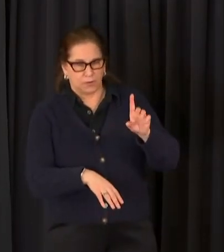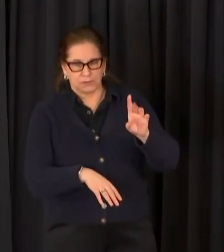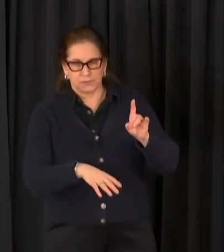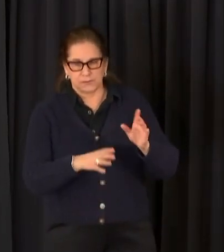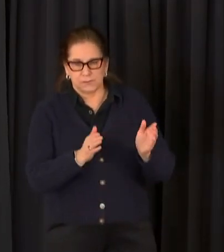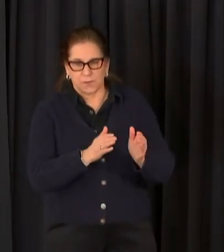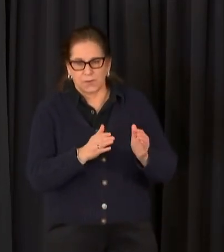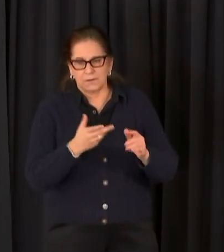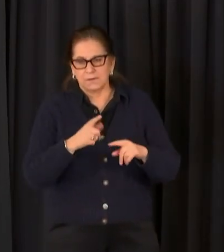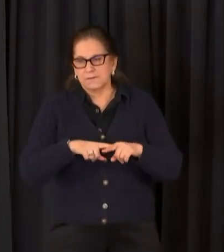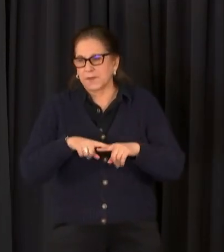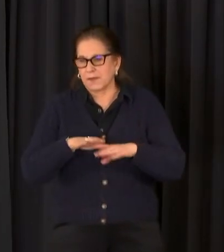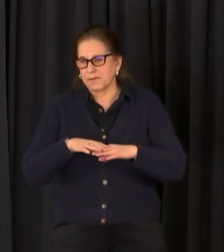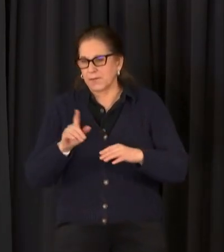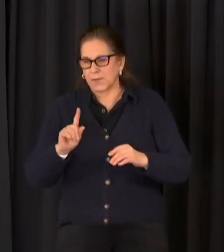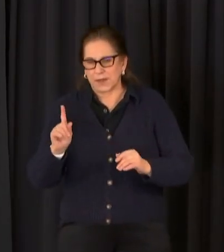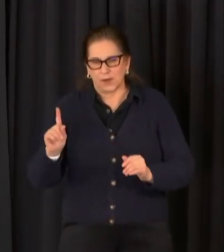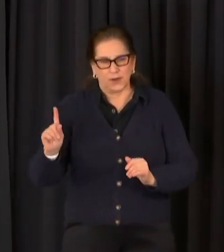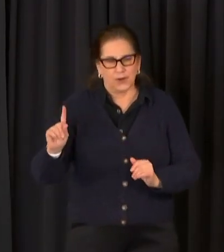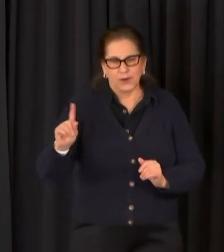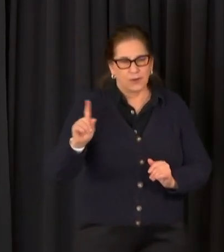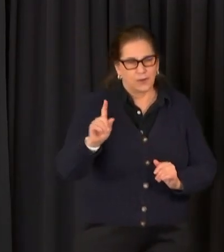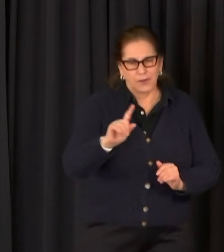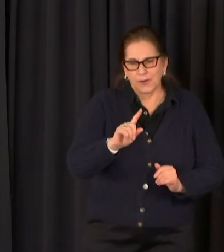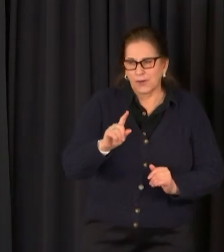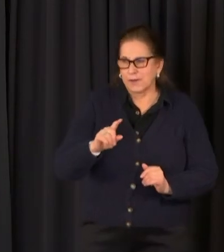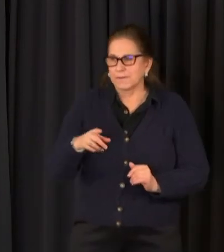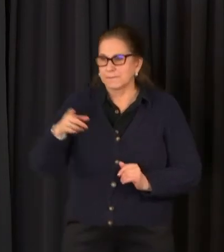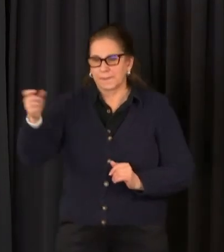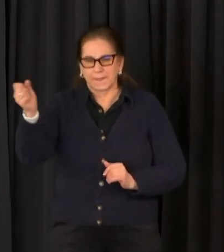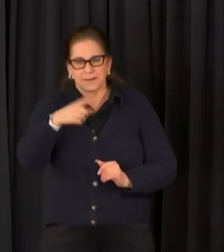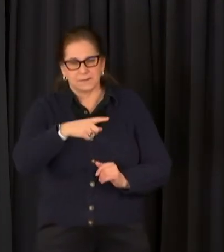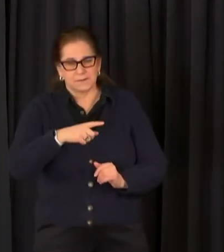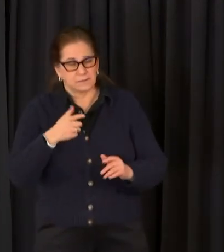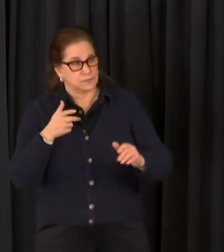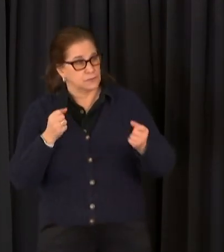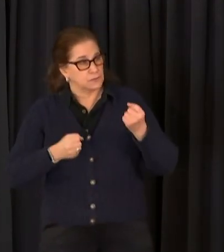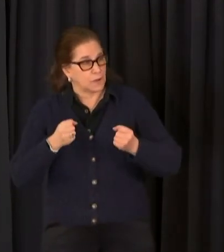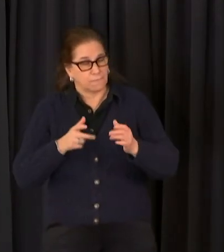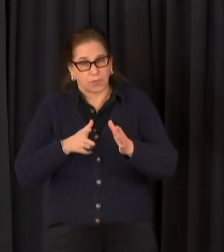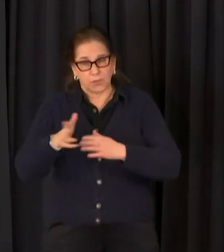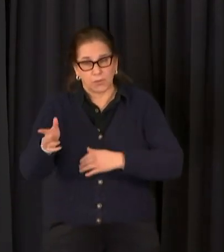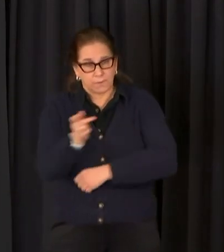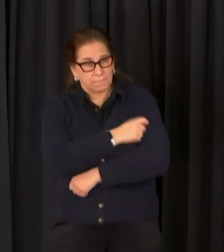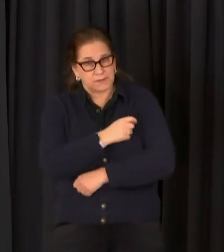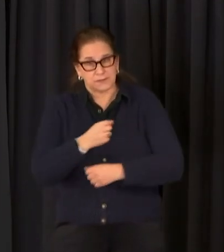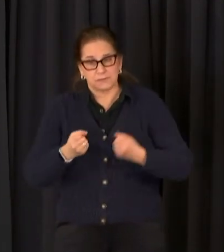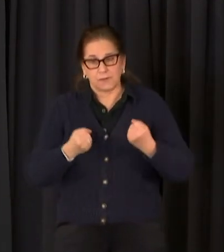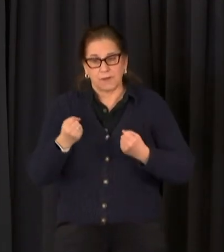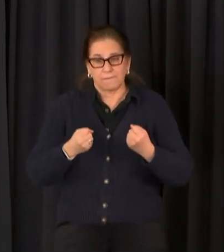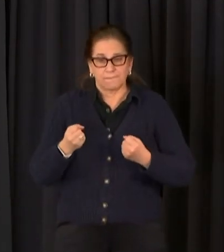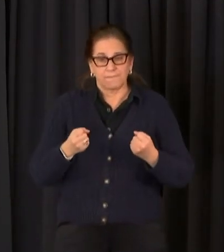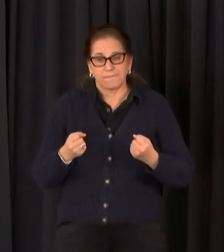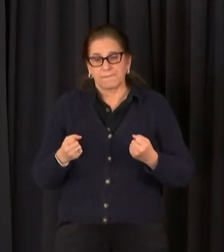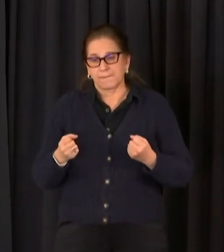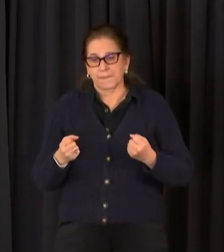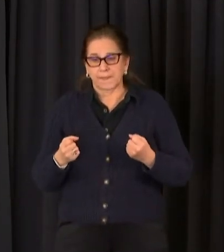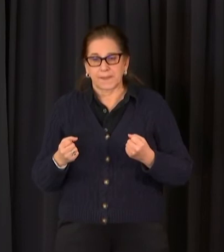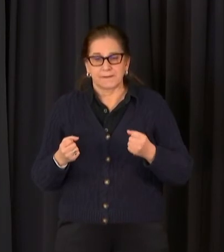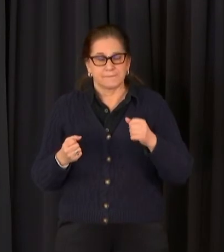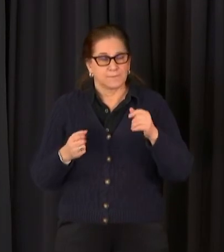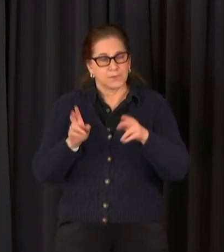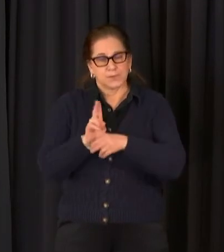clinics. And are you considering any drive-through type sites or larger venues like Nats Park?